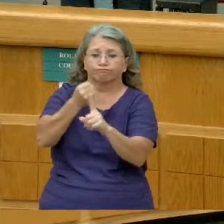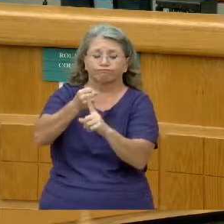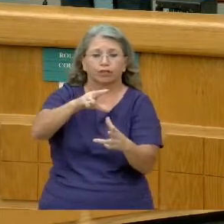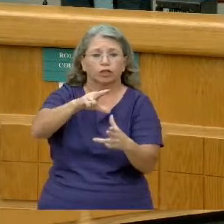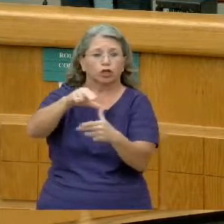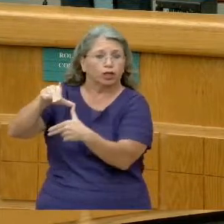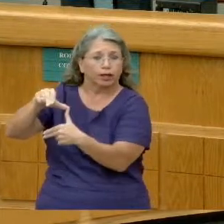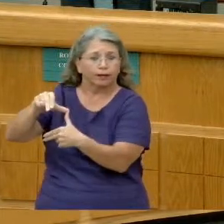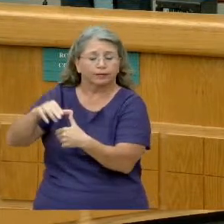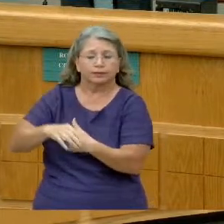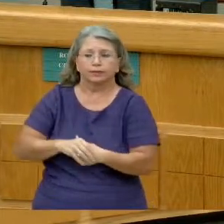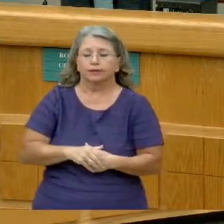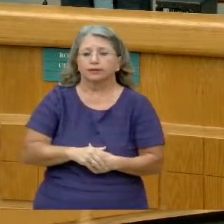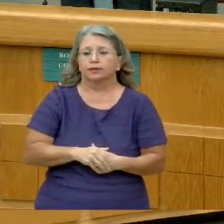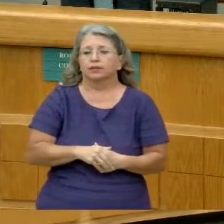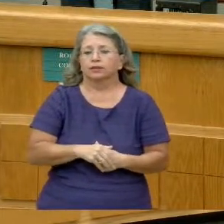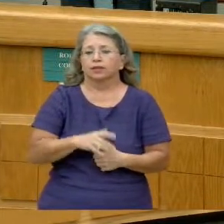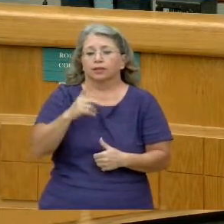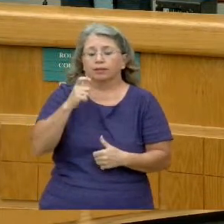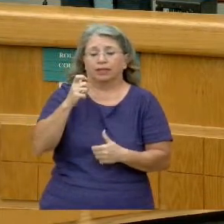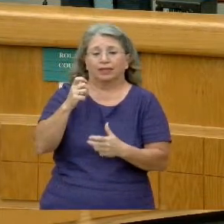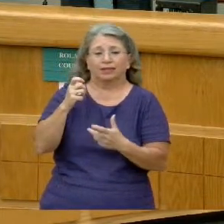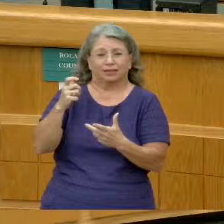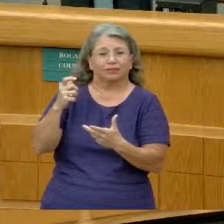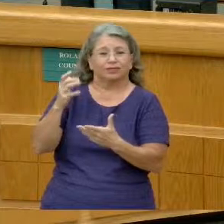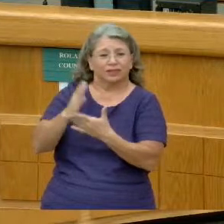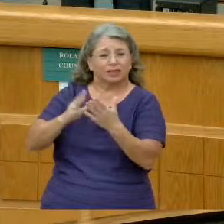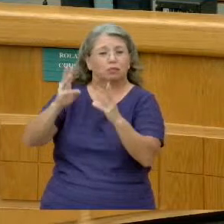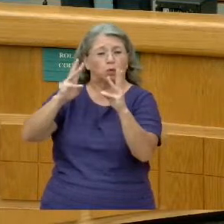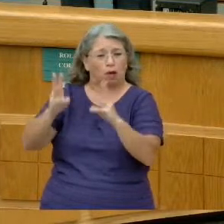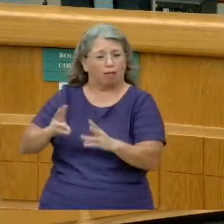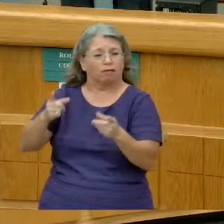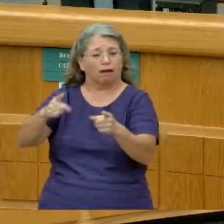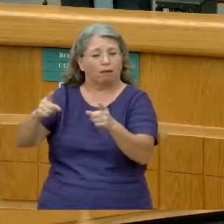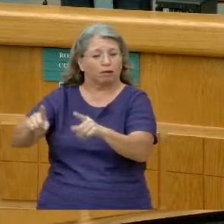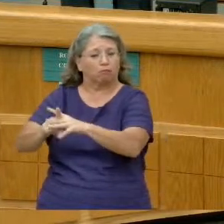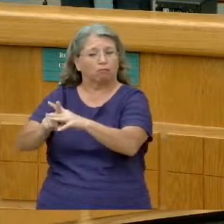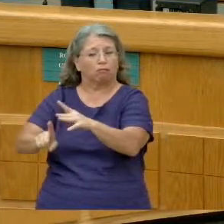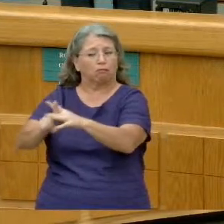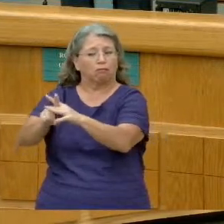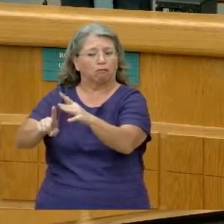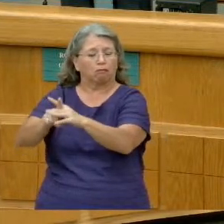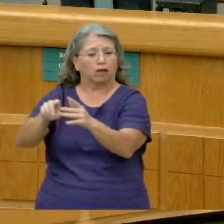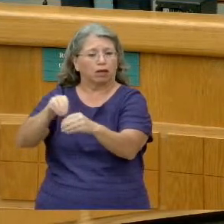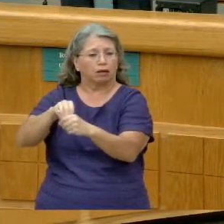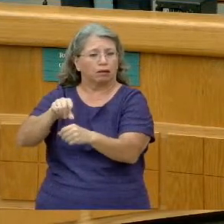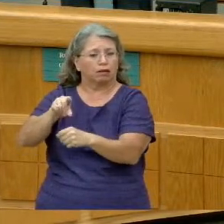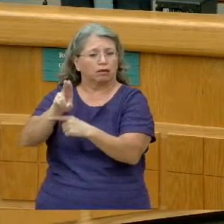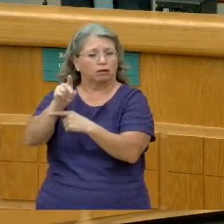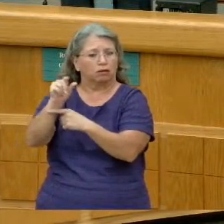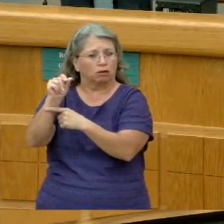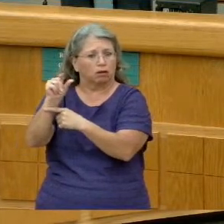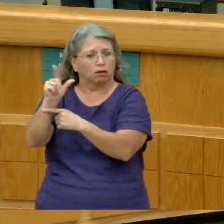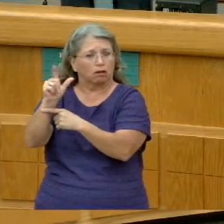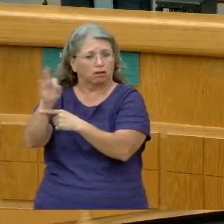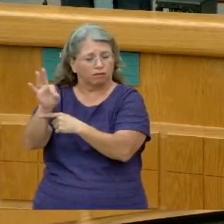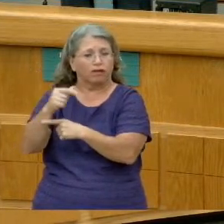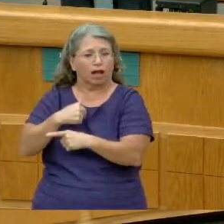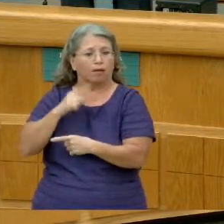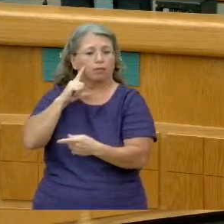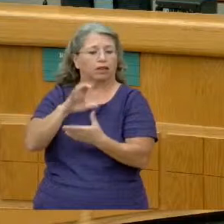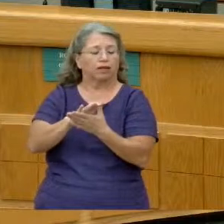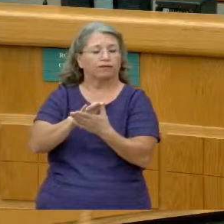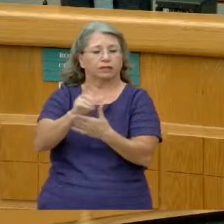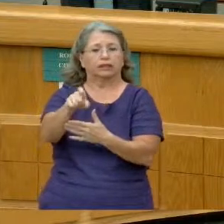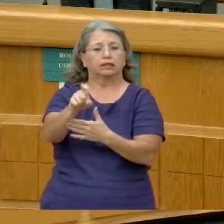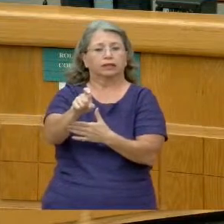that have been transpiring in the Gulf and the Atlantic, I believe it's necessary to coordinate a full presentation on this topic.